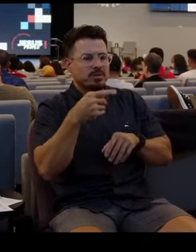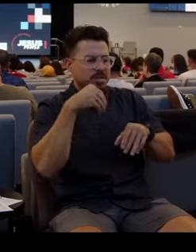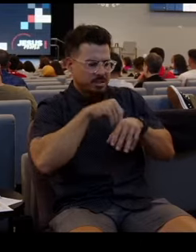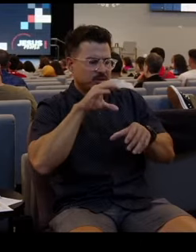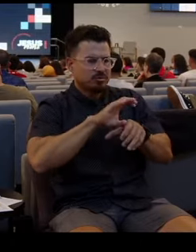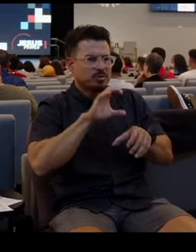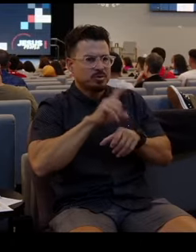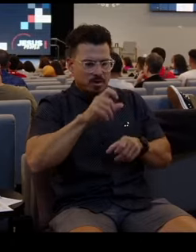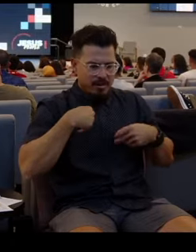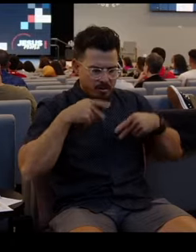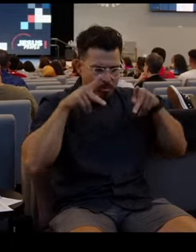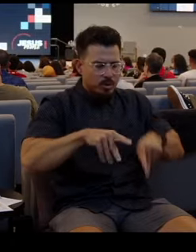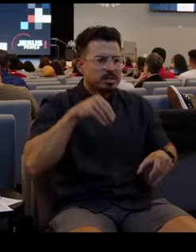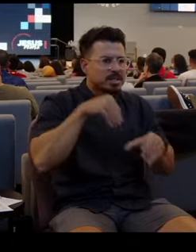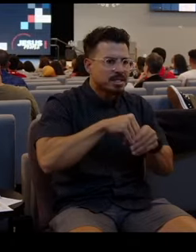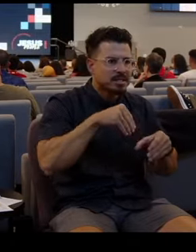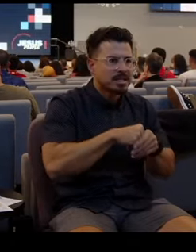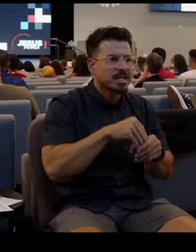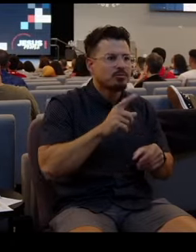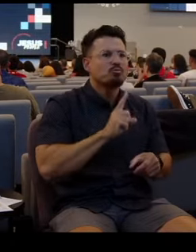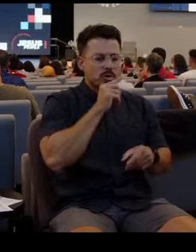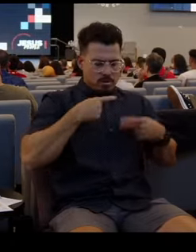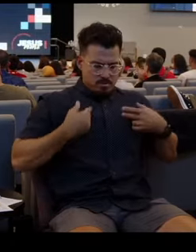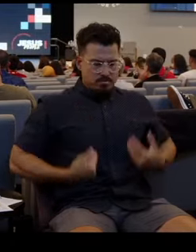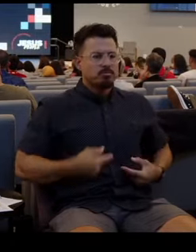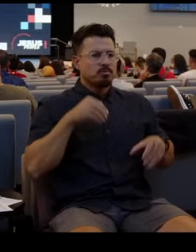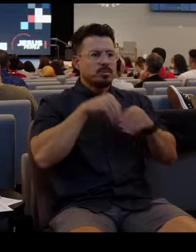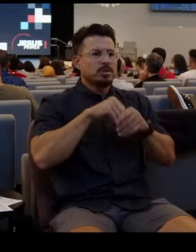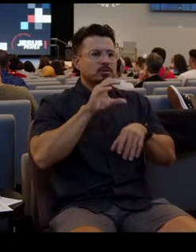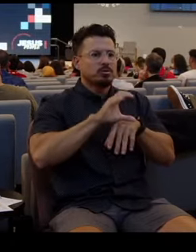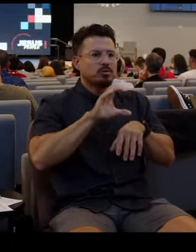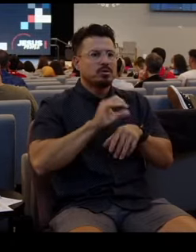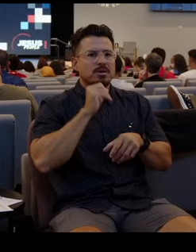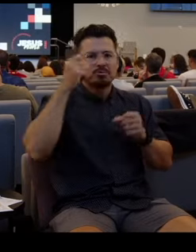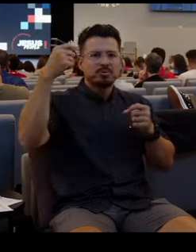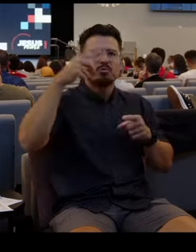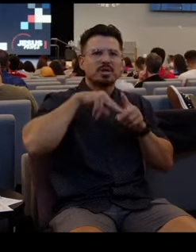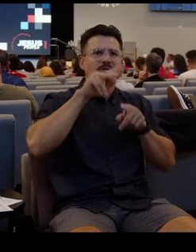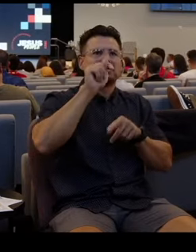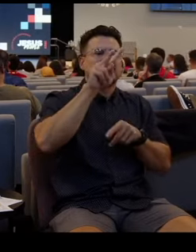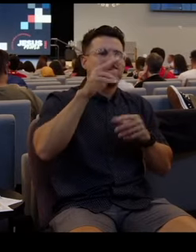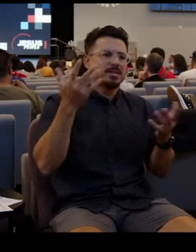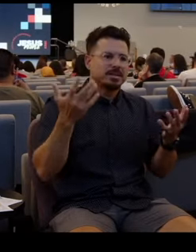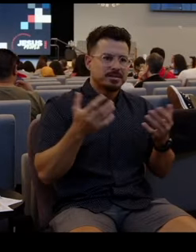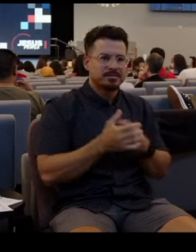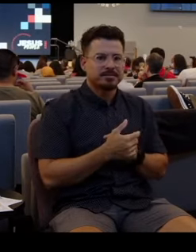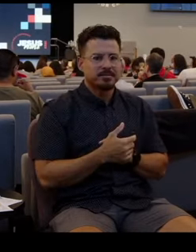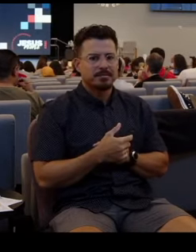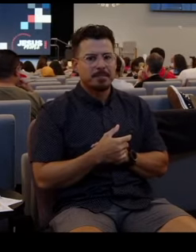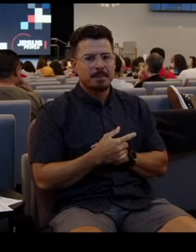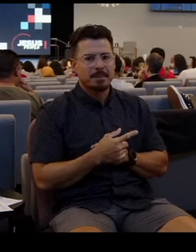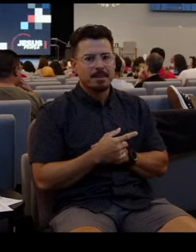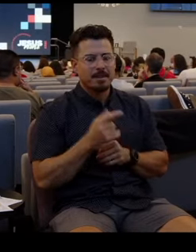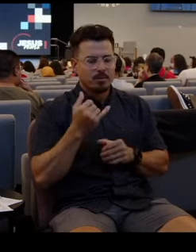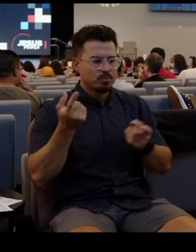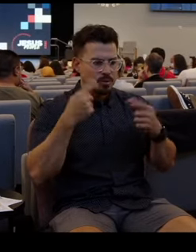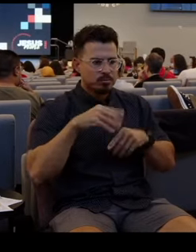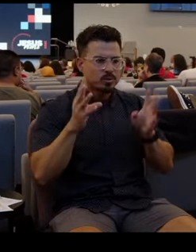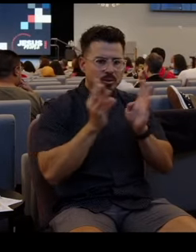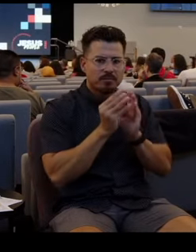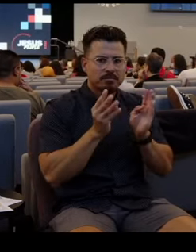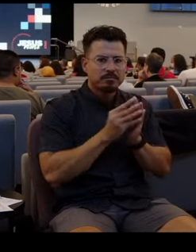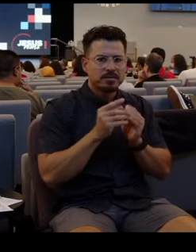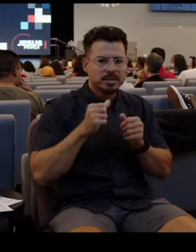And that is, there were guys kind of go out, and they just kind of settle in, and you know, make it to conference and area-wide